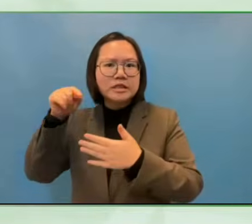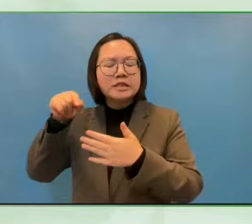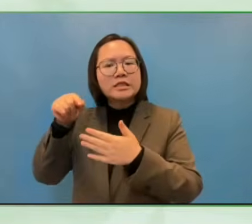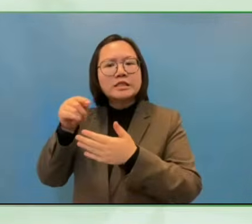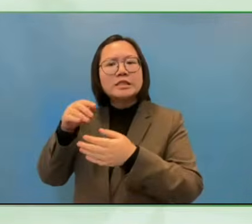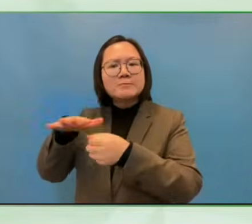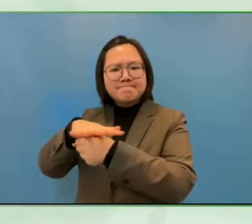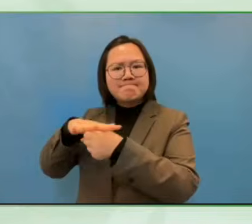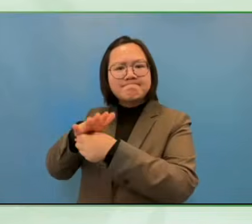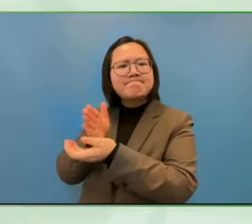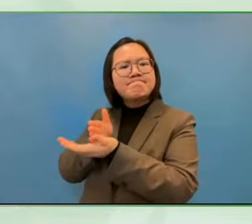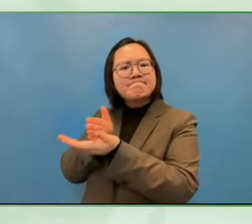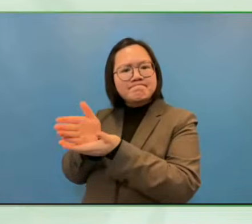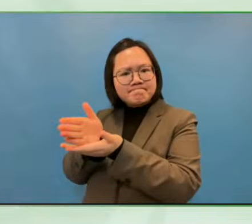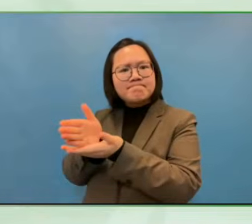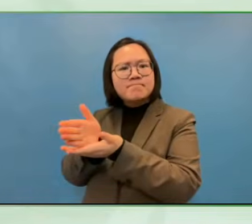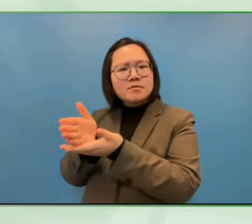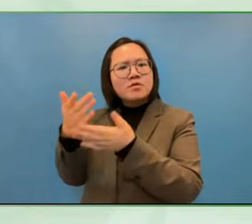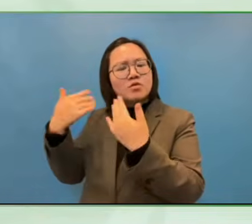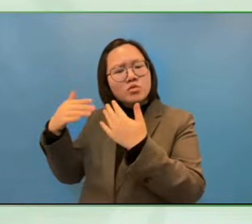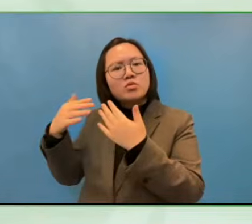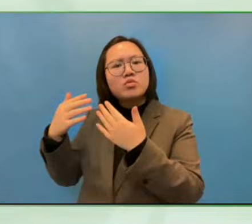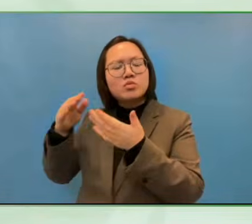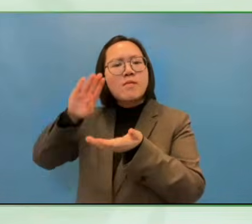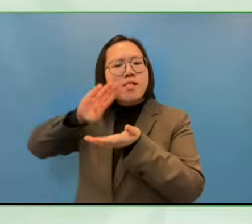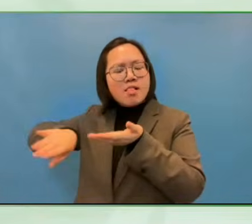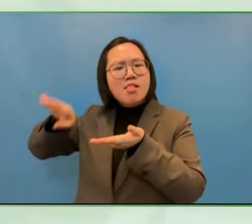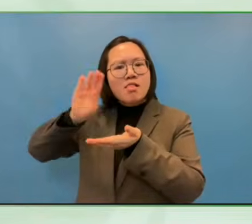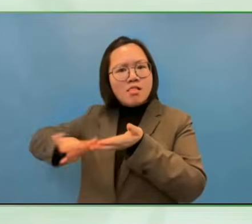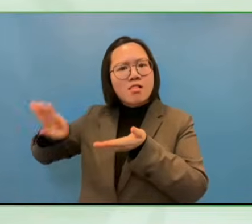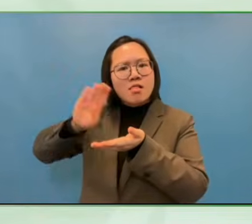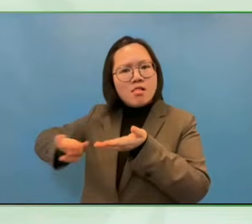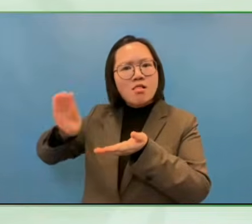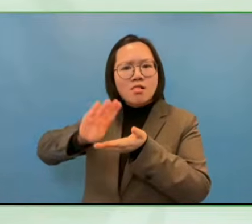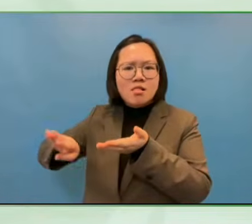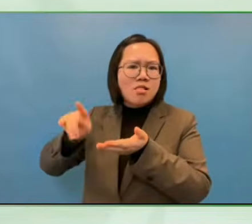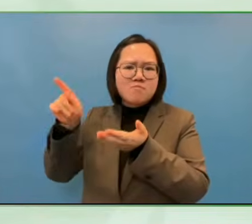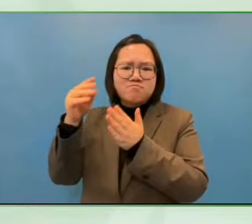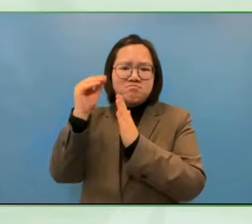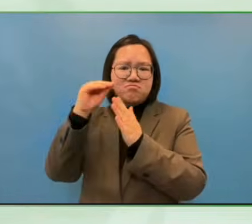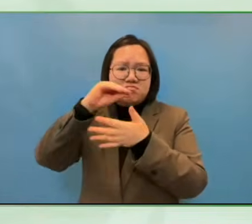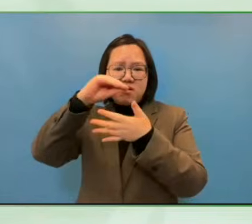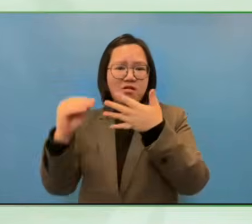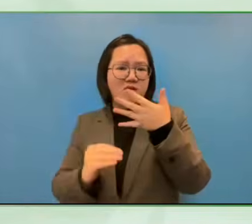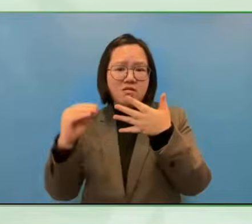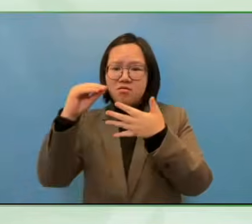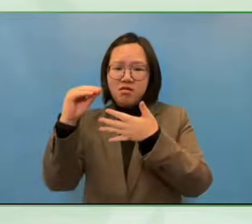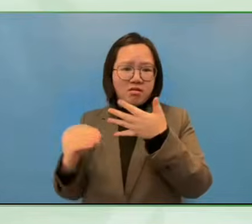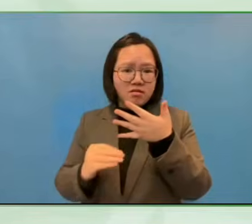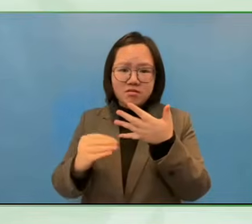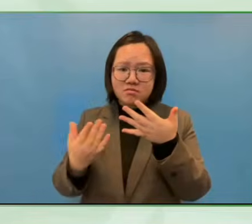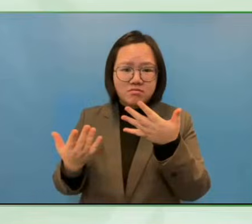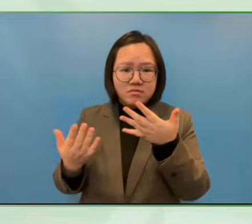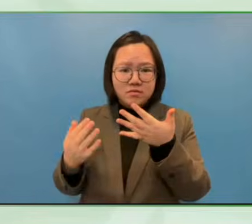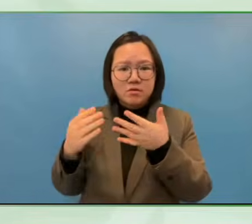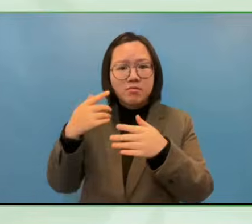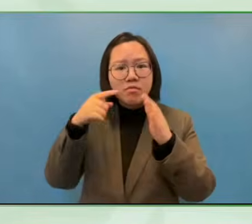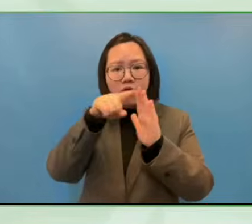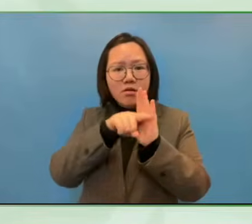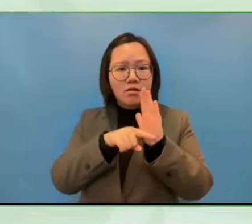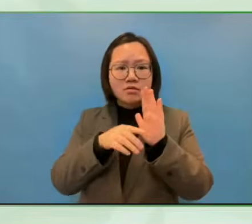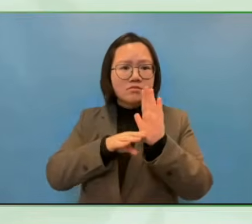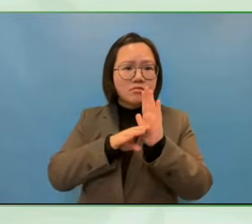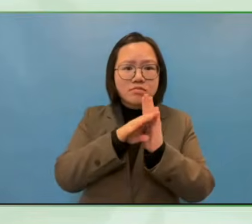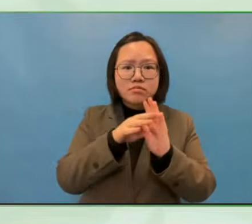international law and programming. And there have been wonderful efforts highlighted by the Zero research that need to